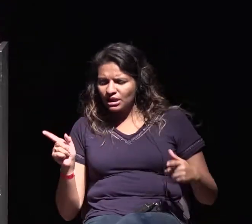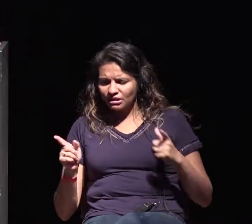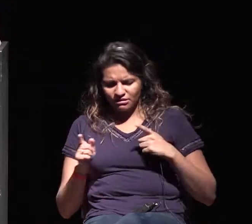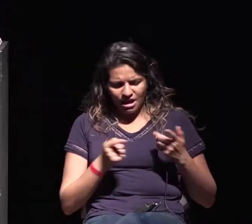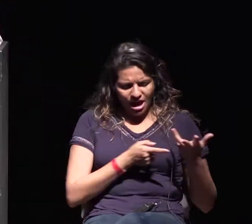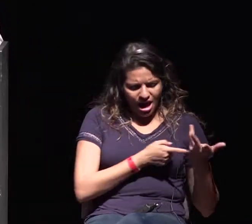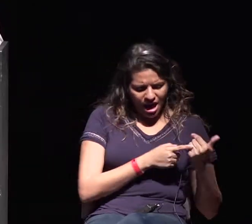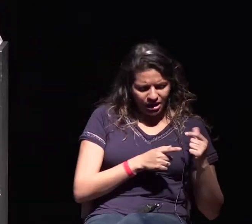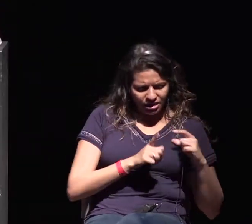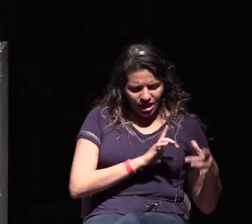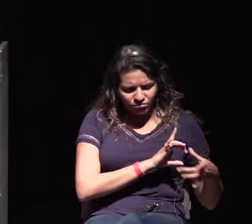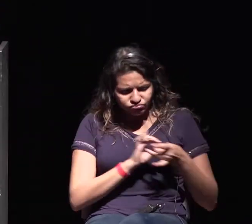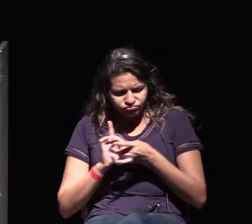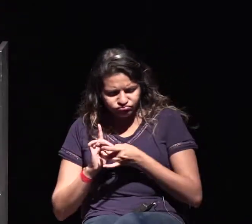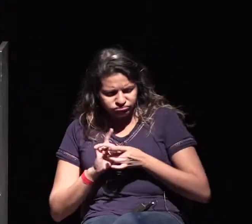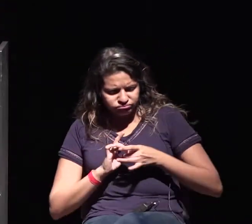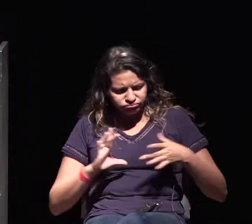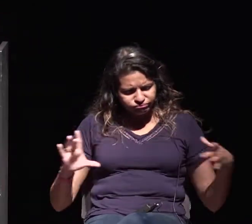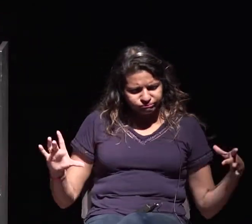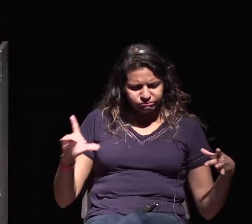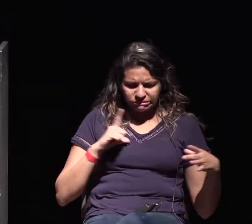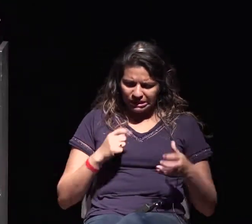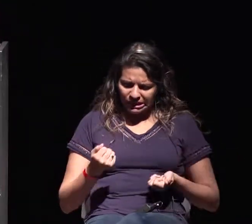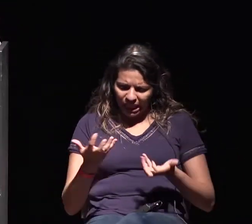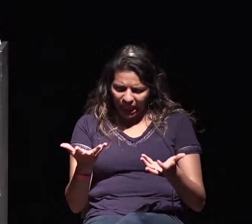body of the institution.